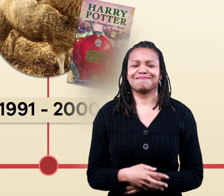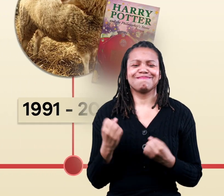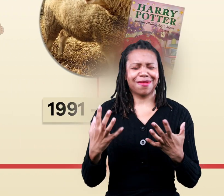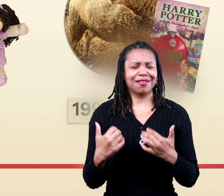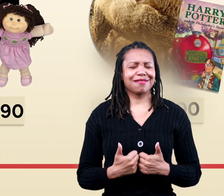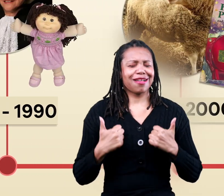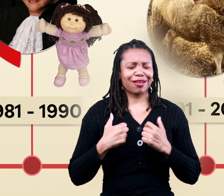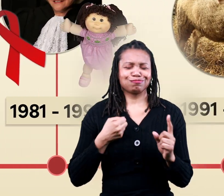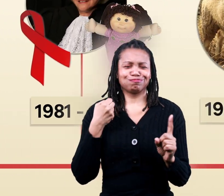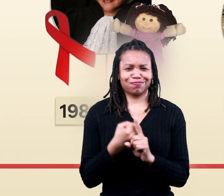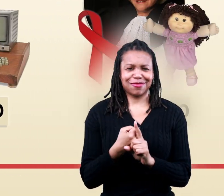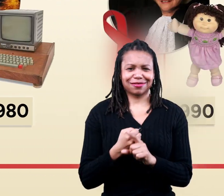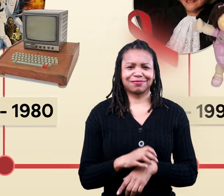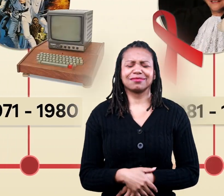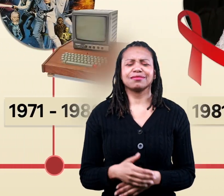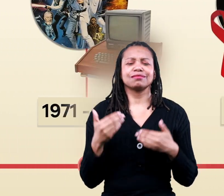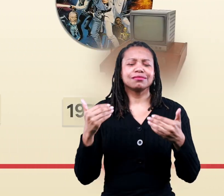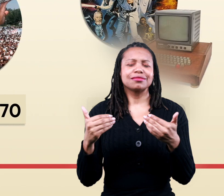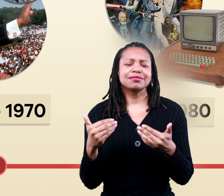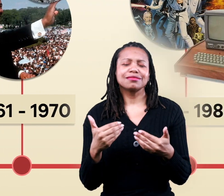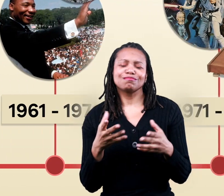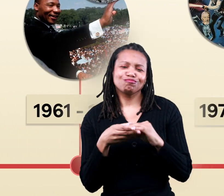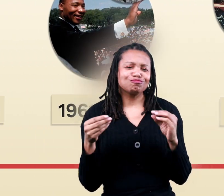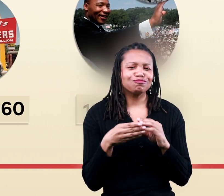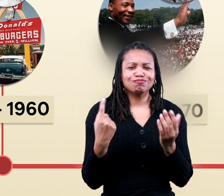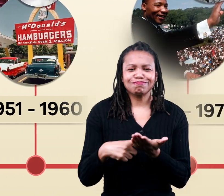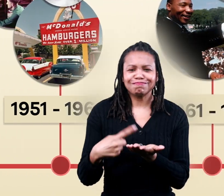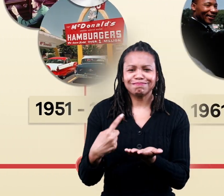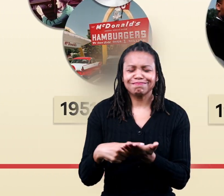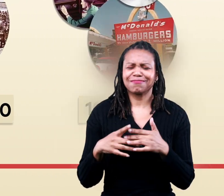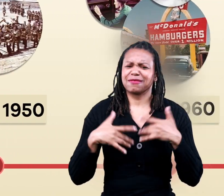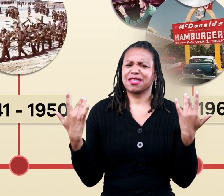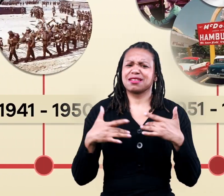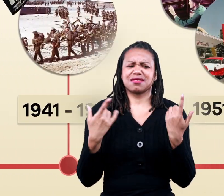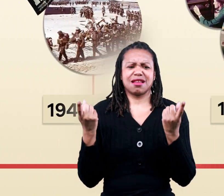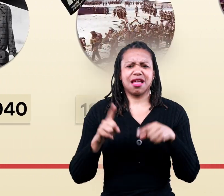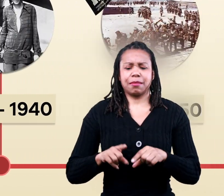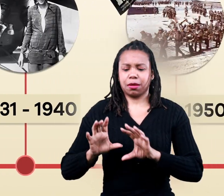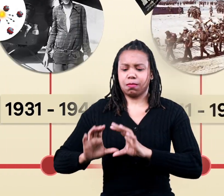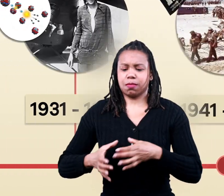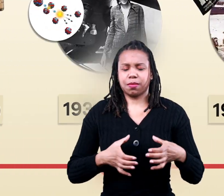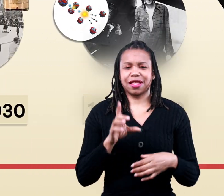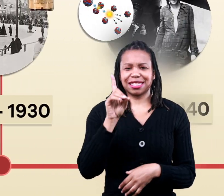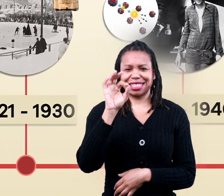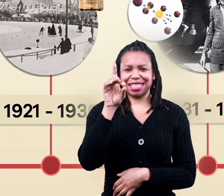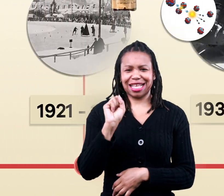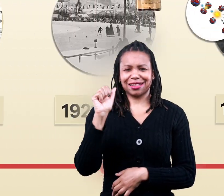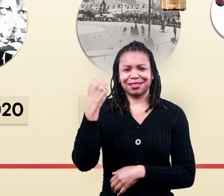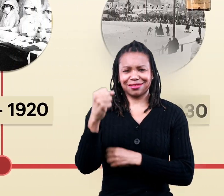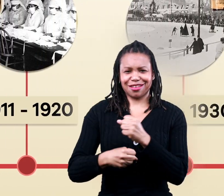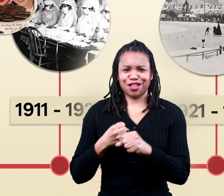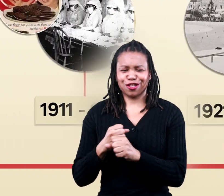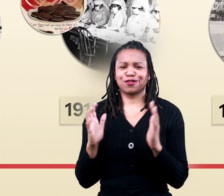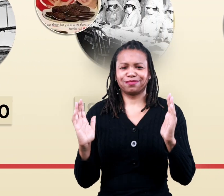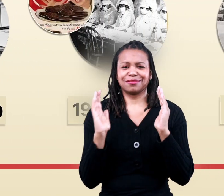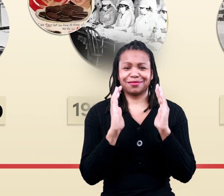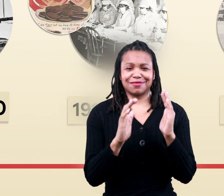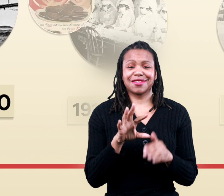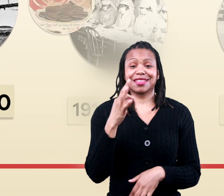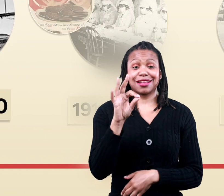of history and lives. Let's look more closely at these events, divided up into